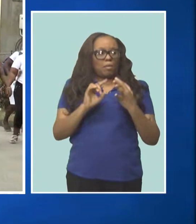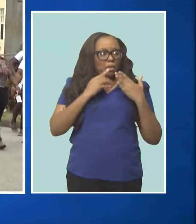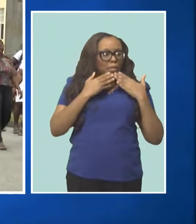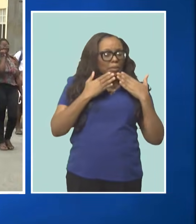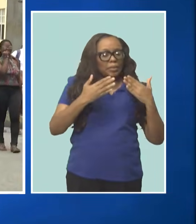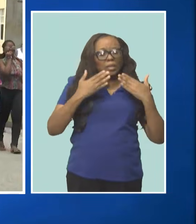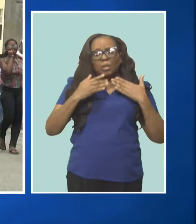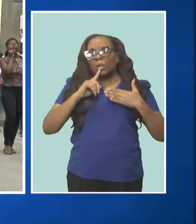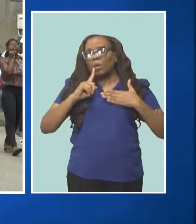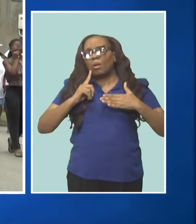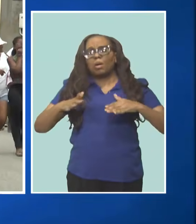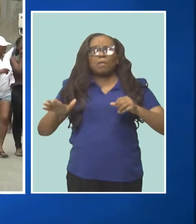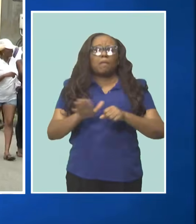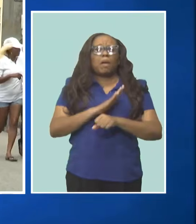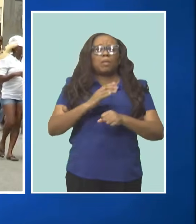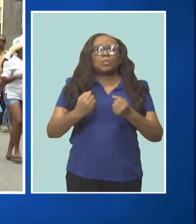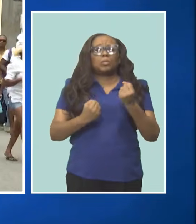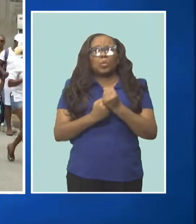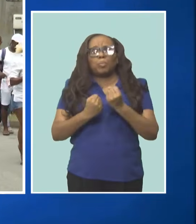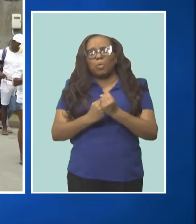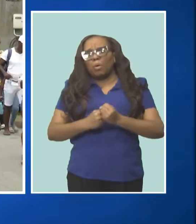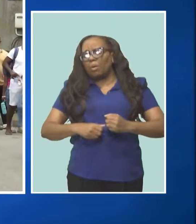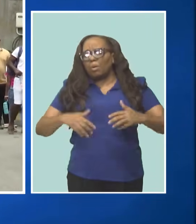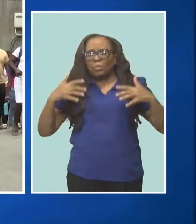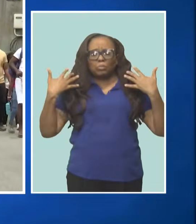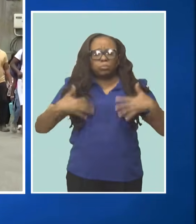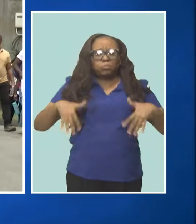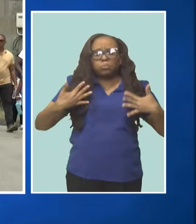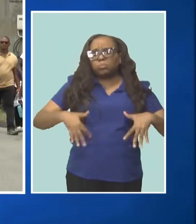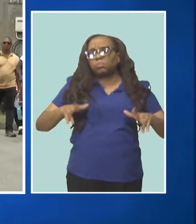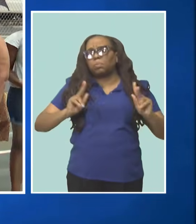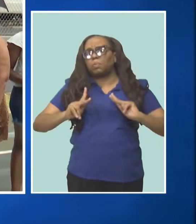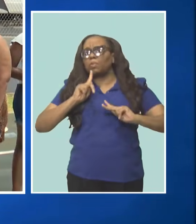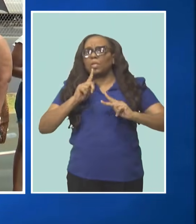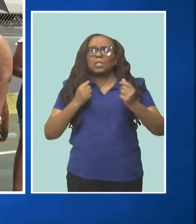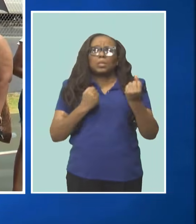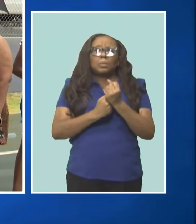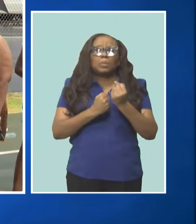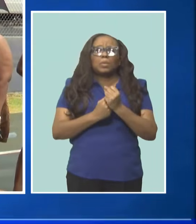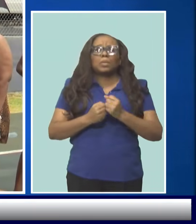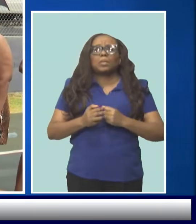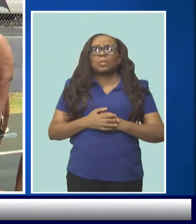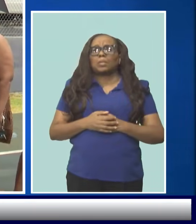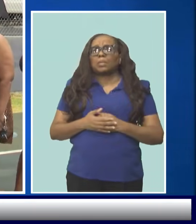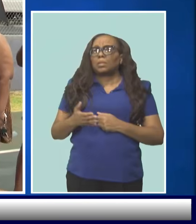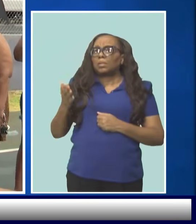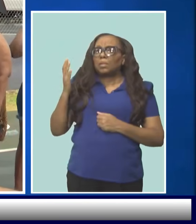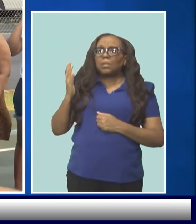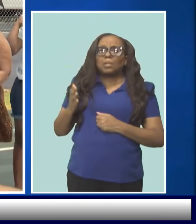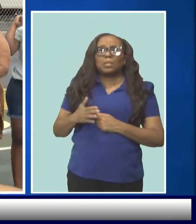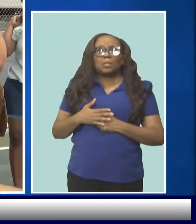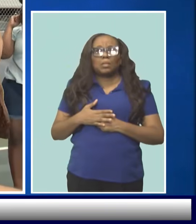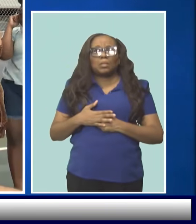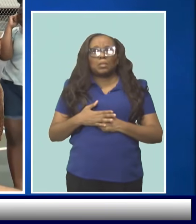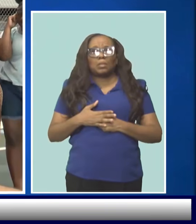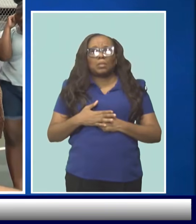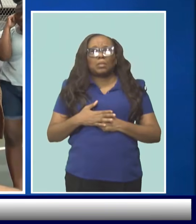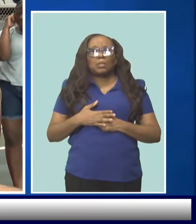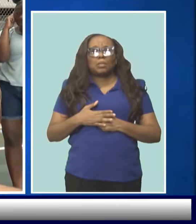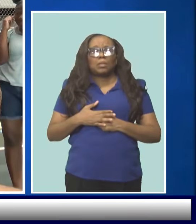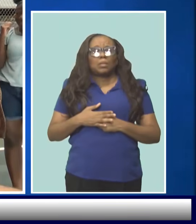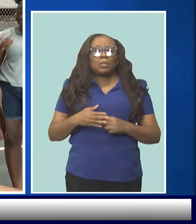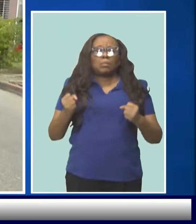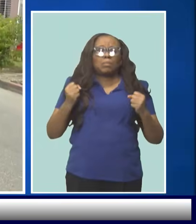the overwhelming support they have been receiving from Barbadians. It's overwhelming. The show of love